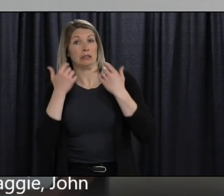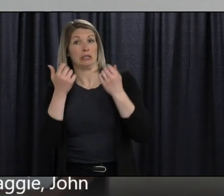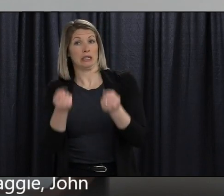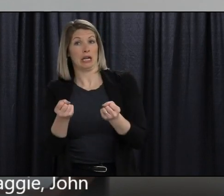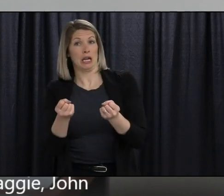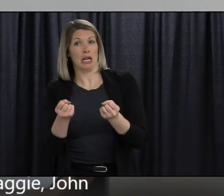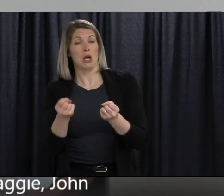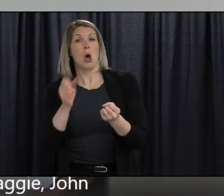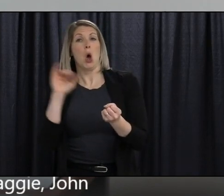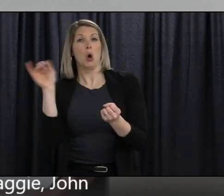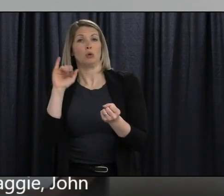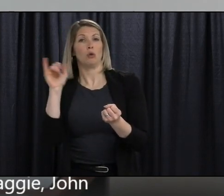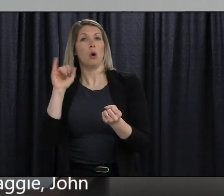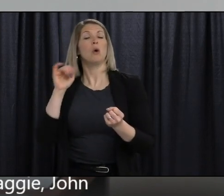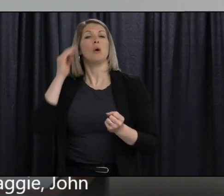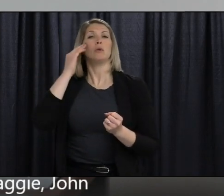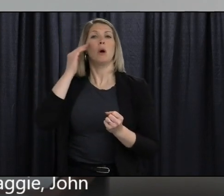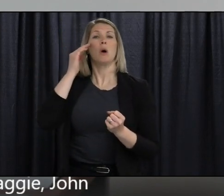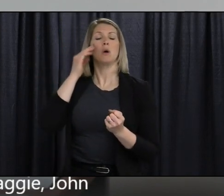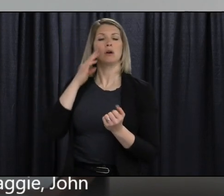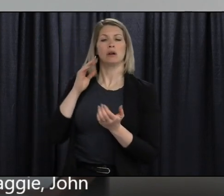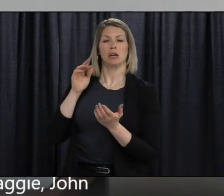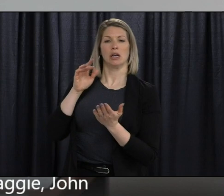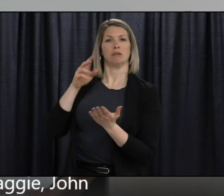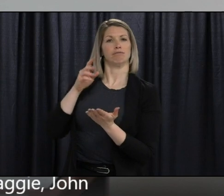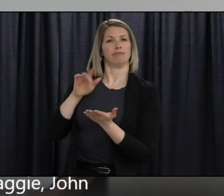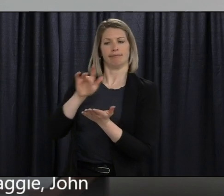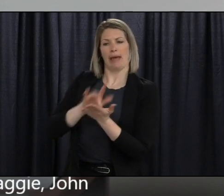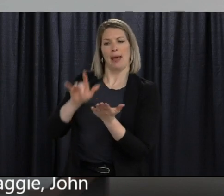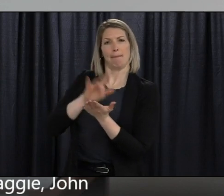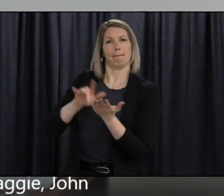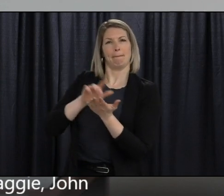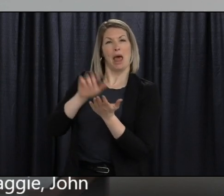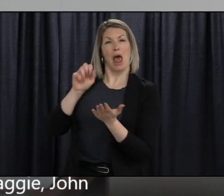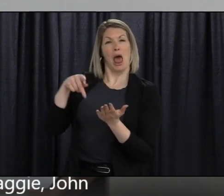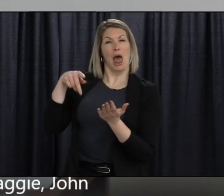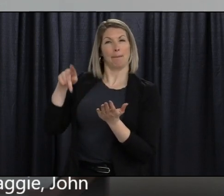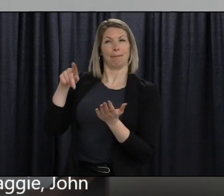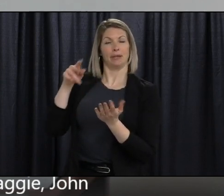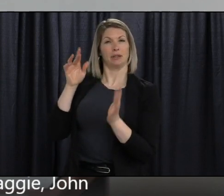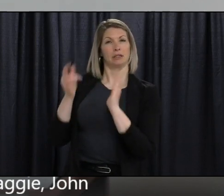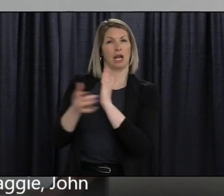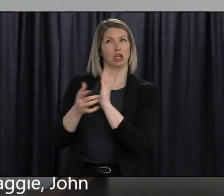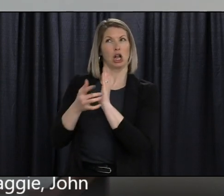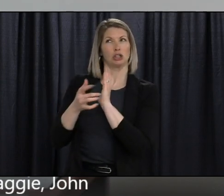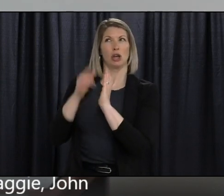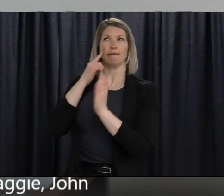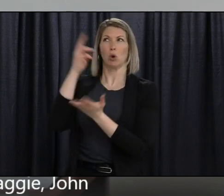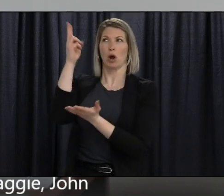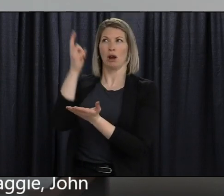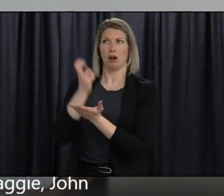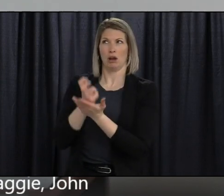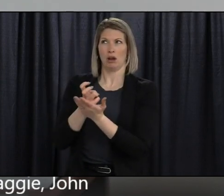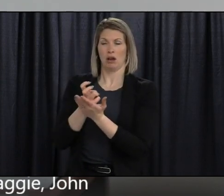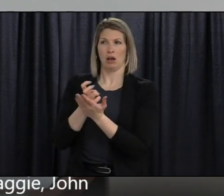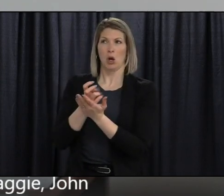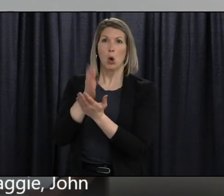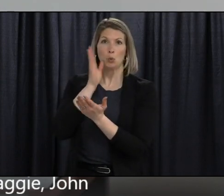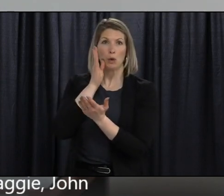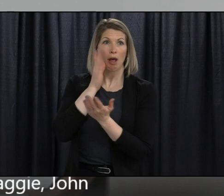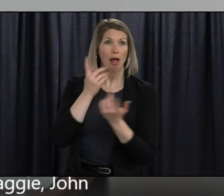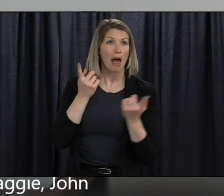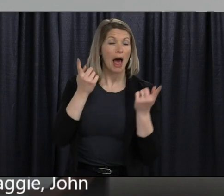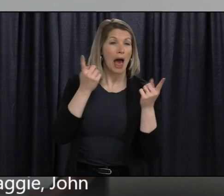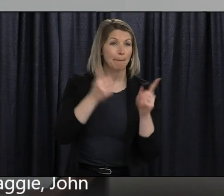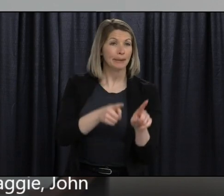bit of a process that relies on something outside of our own control, namely those 2 main companies. But my